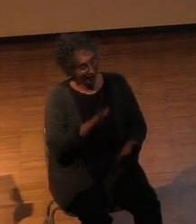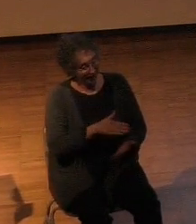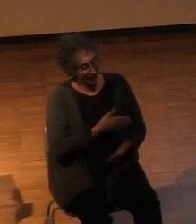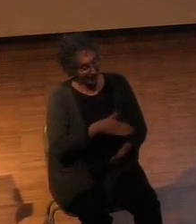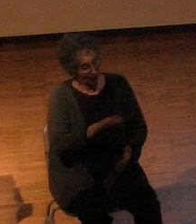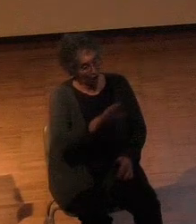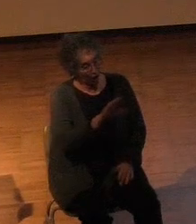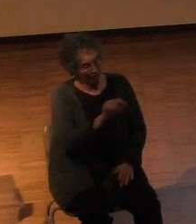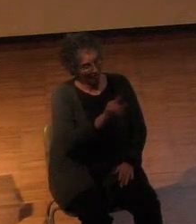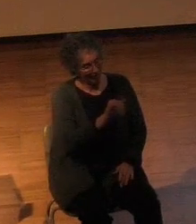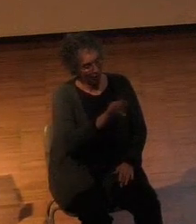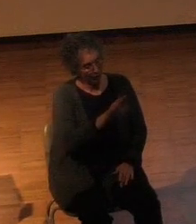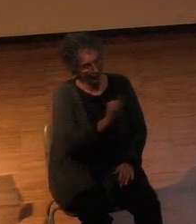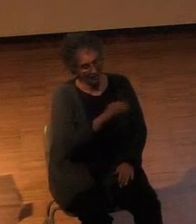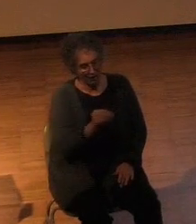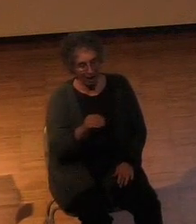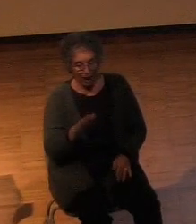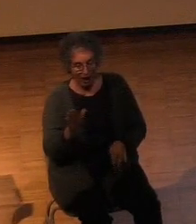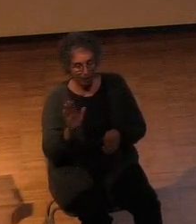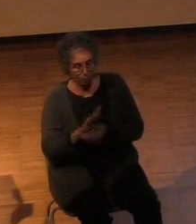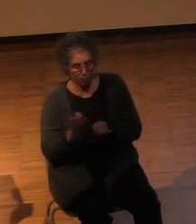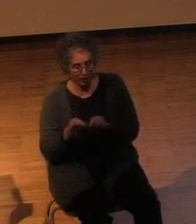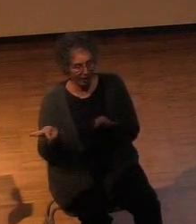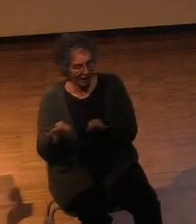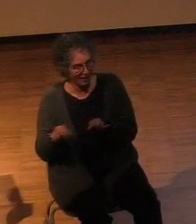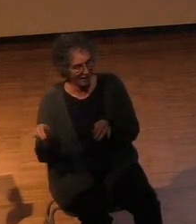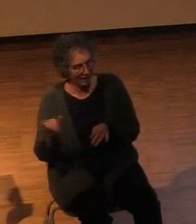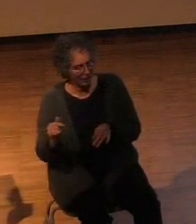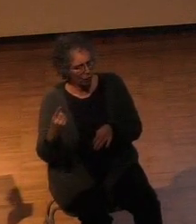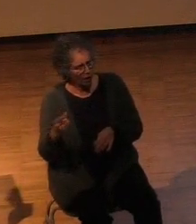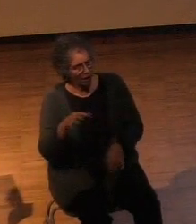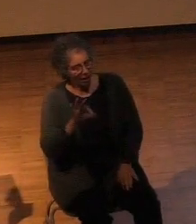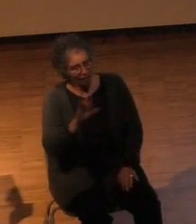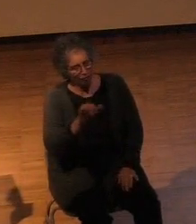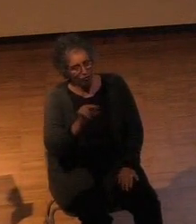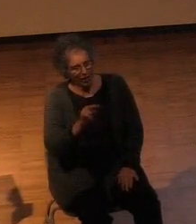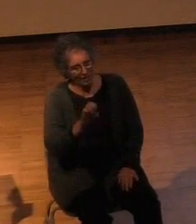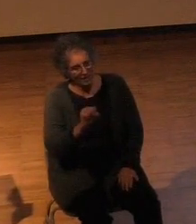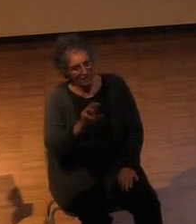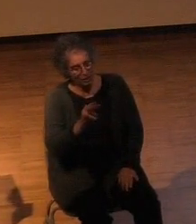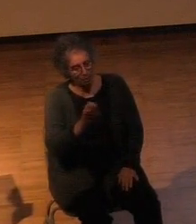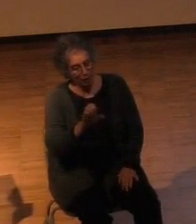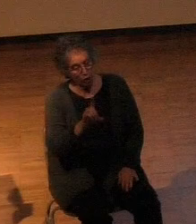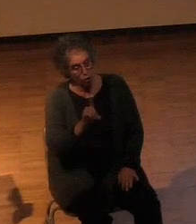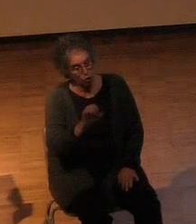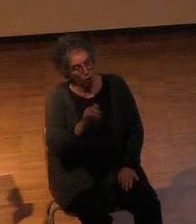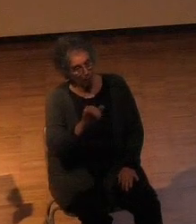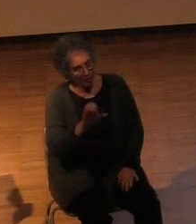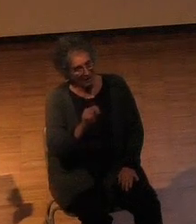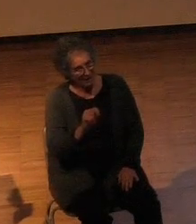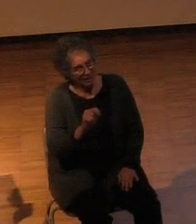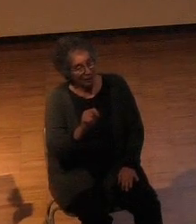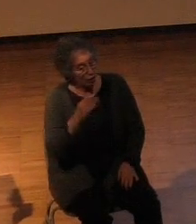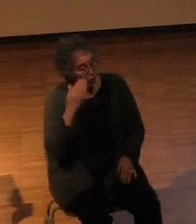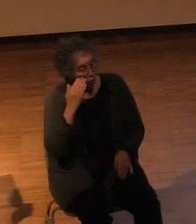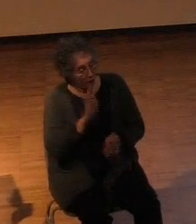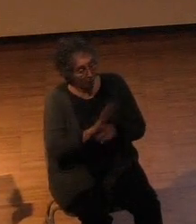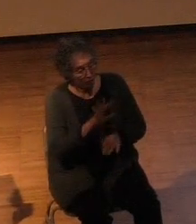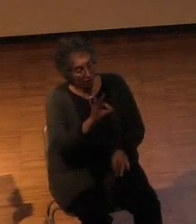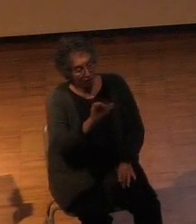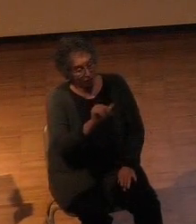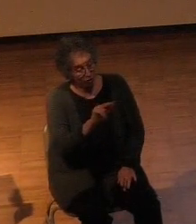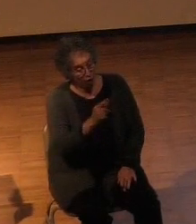movie lines. You know, like that one, Frances McDormand in Fargo. My favorite movie line of all time